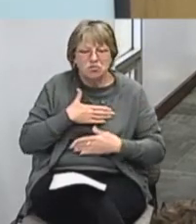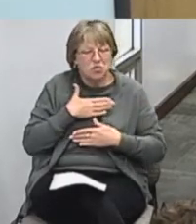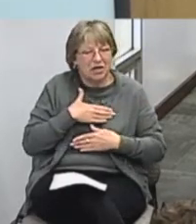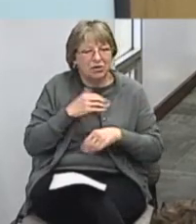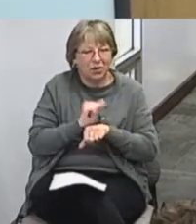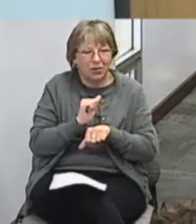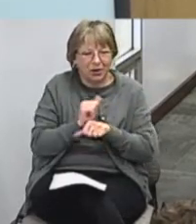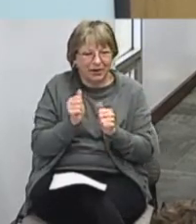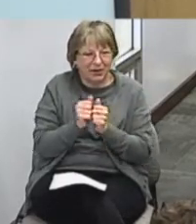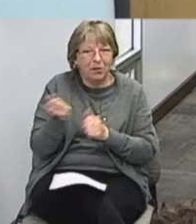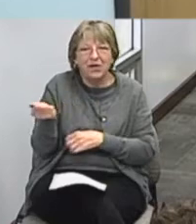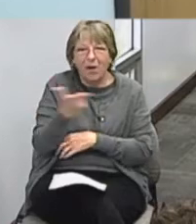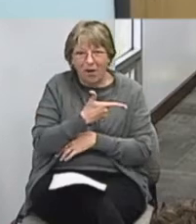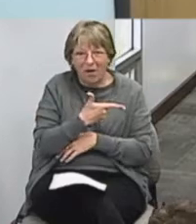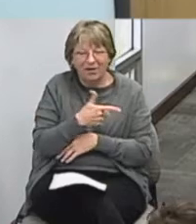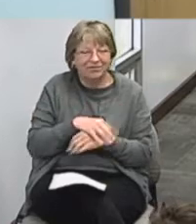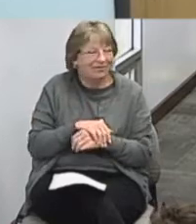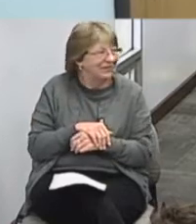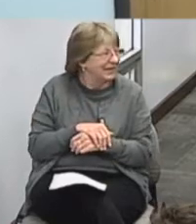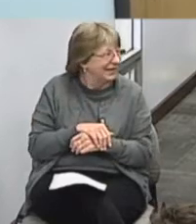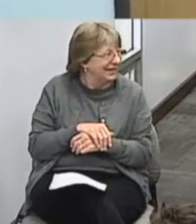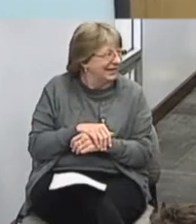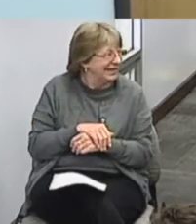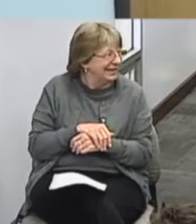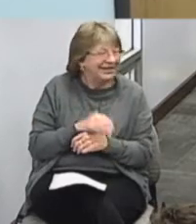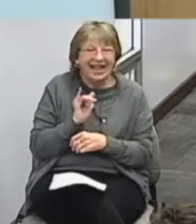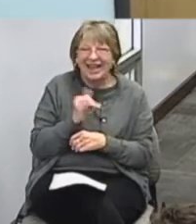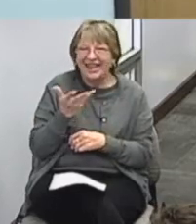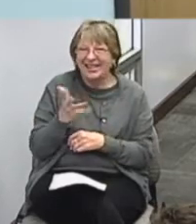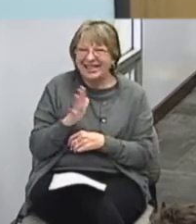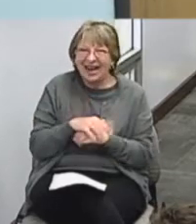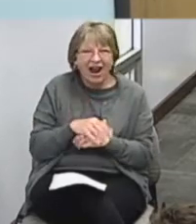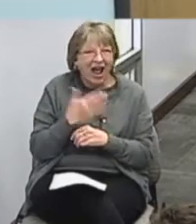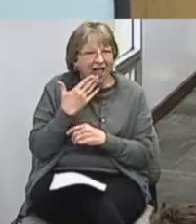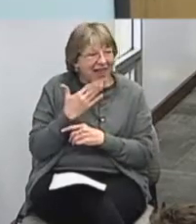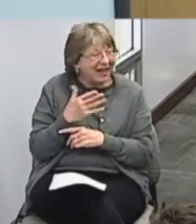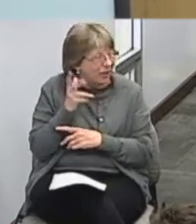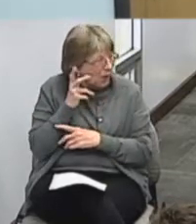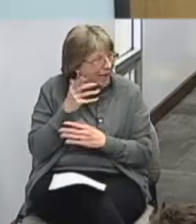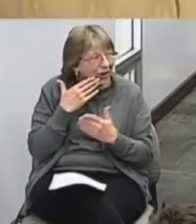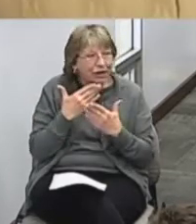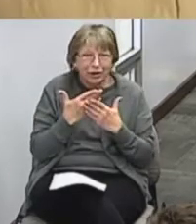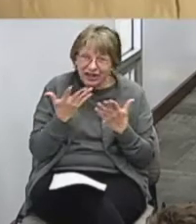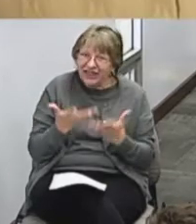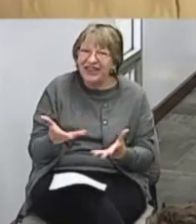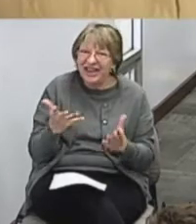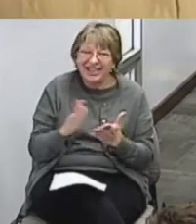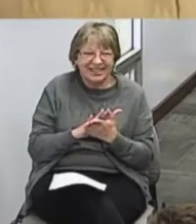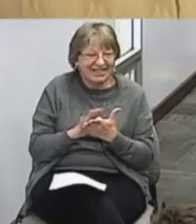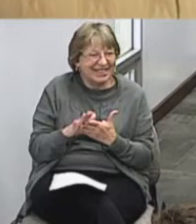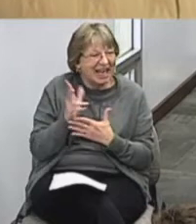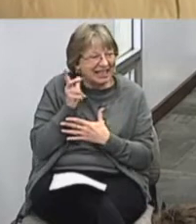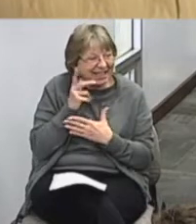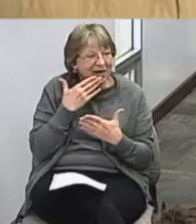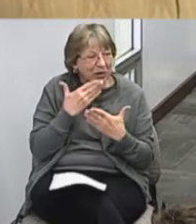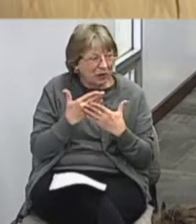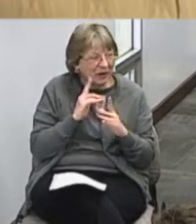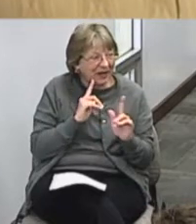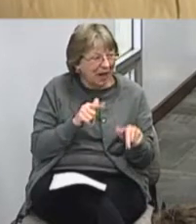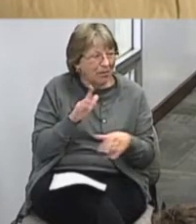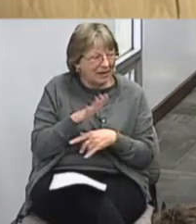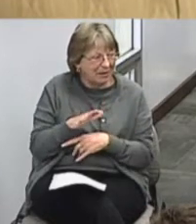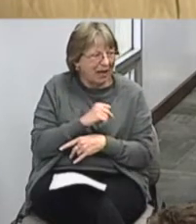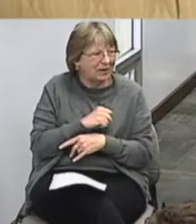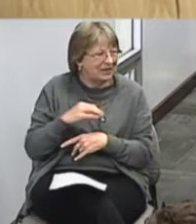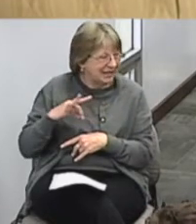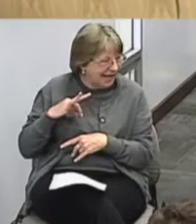with you all on that festival. Wonderful. So Very that's good. it. Thank you. I heard great things about it, and it's always nice to hear good comments about staff and how they